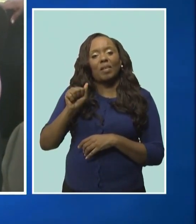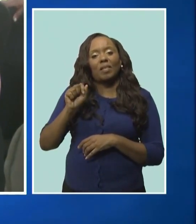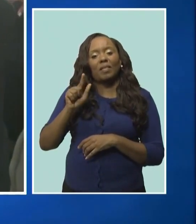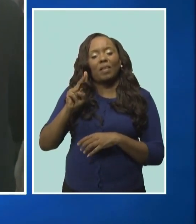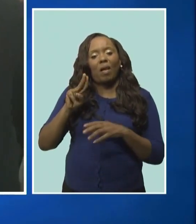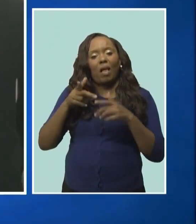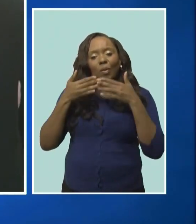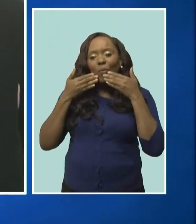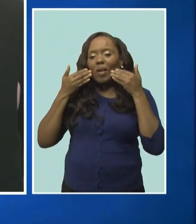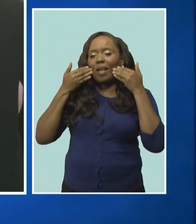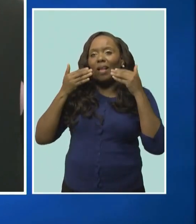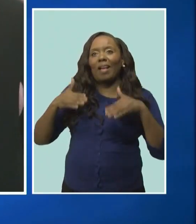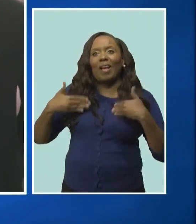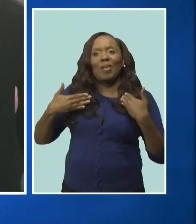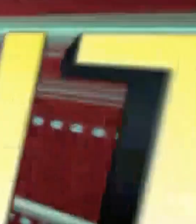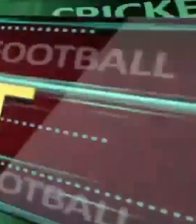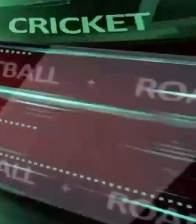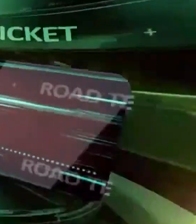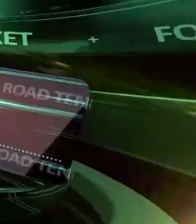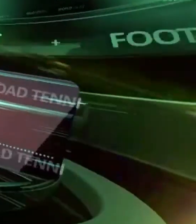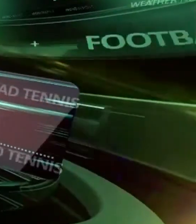Happy retirement.